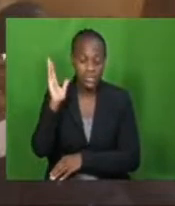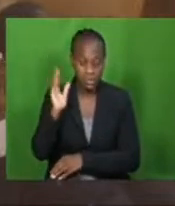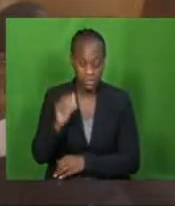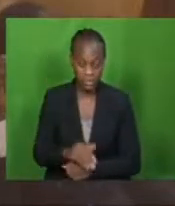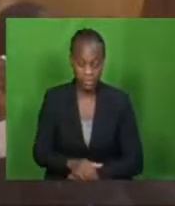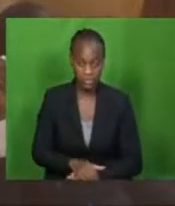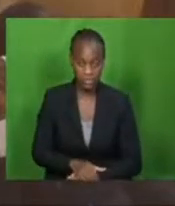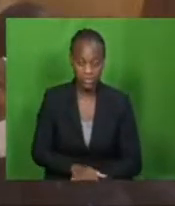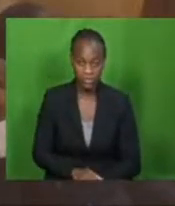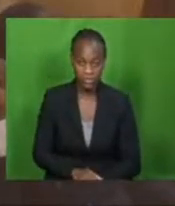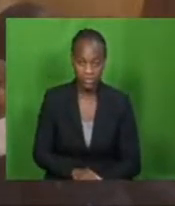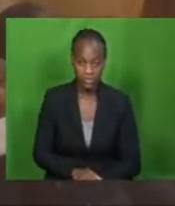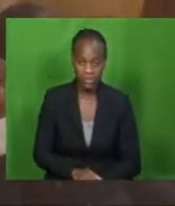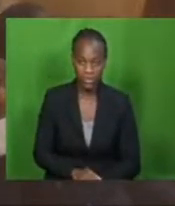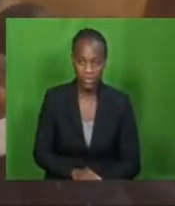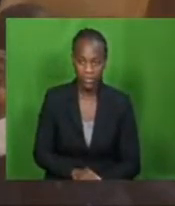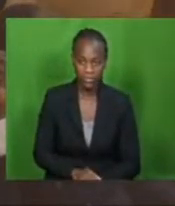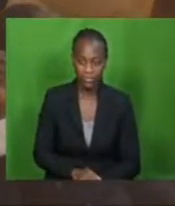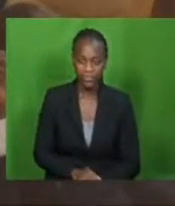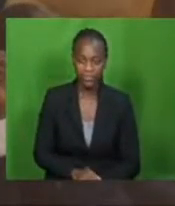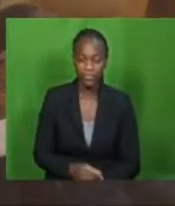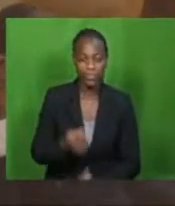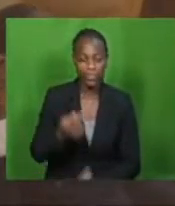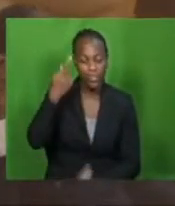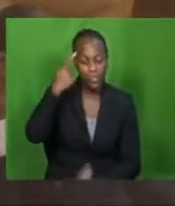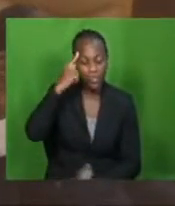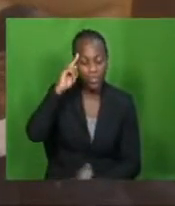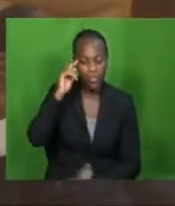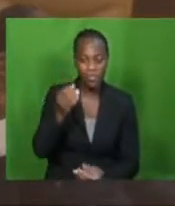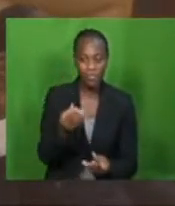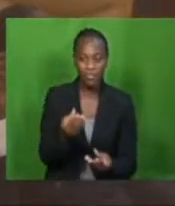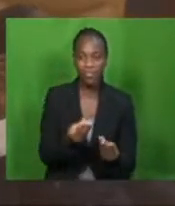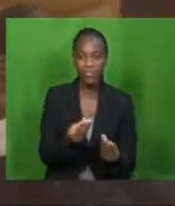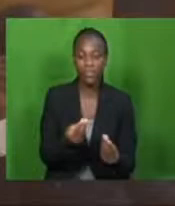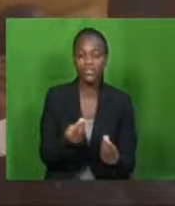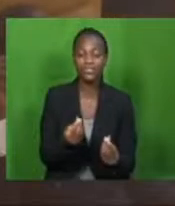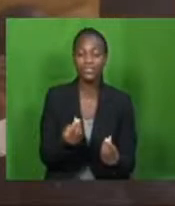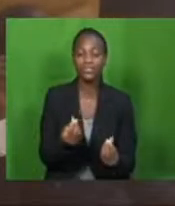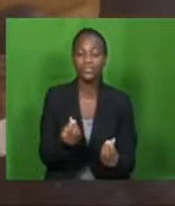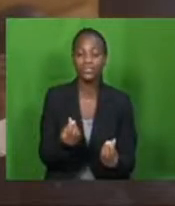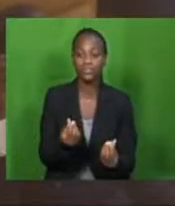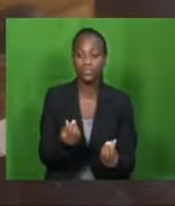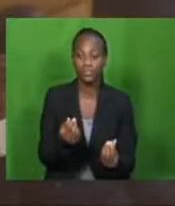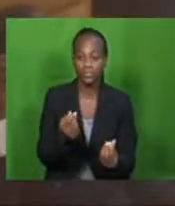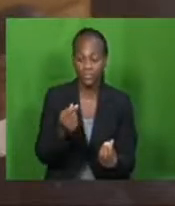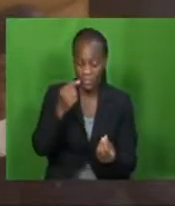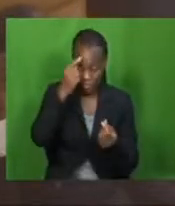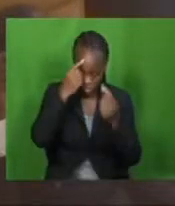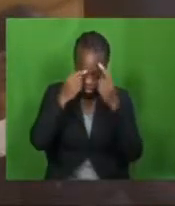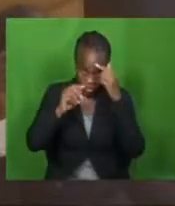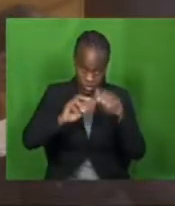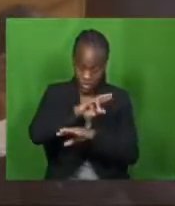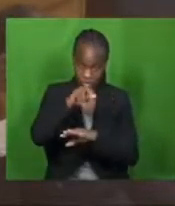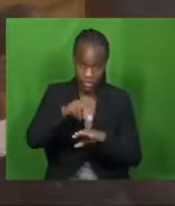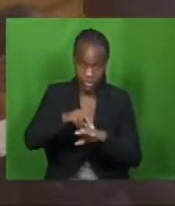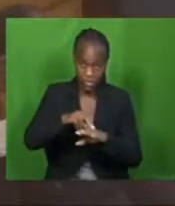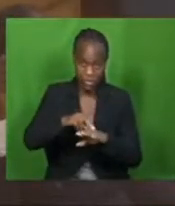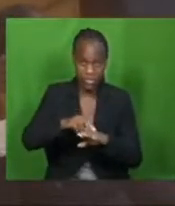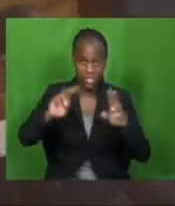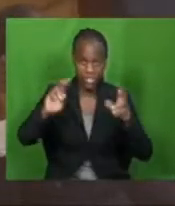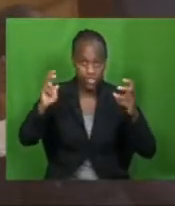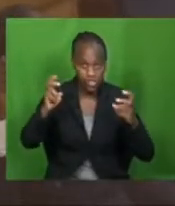statement by the Minister for Lands, and because of the national event coming up on